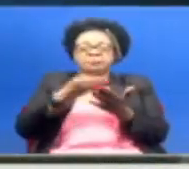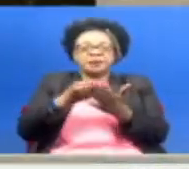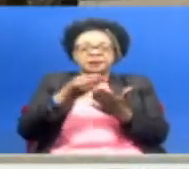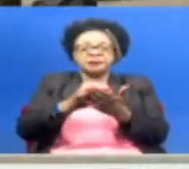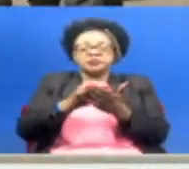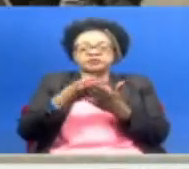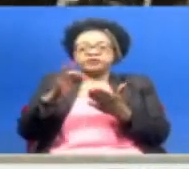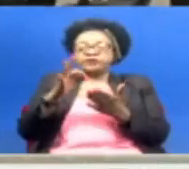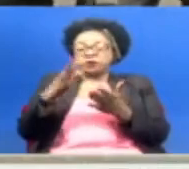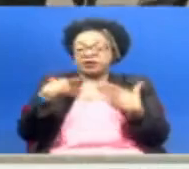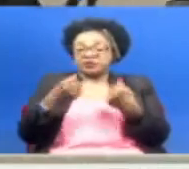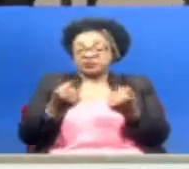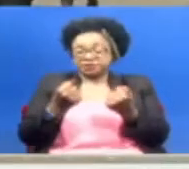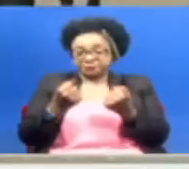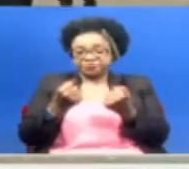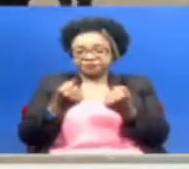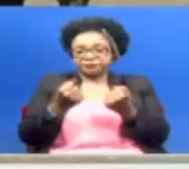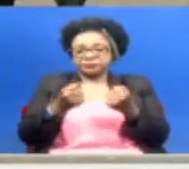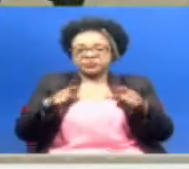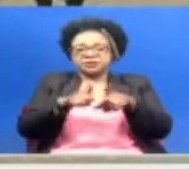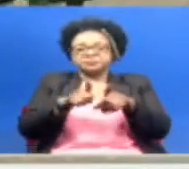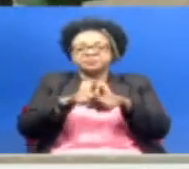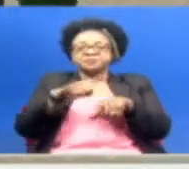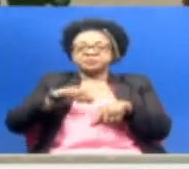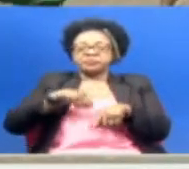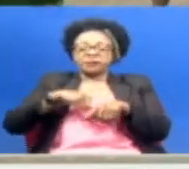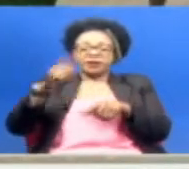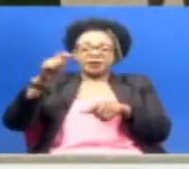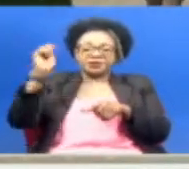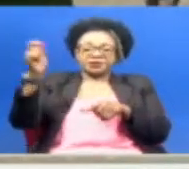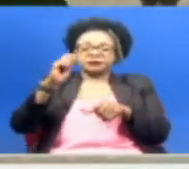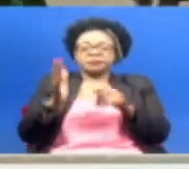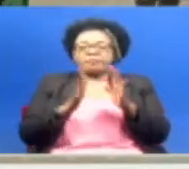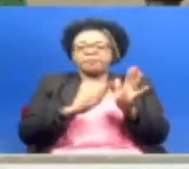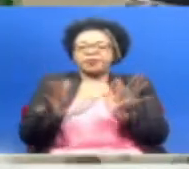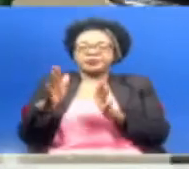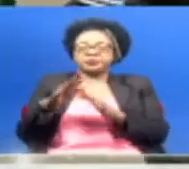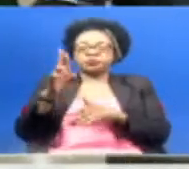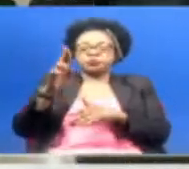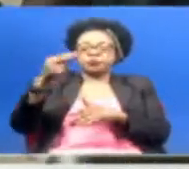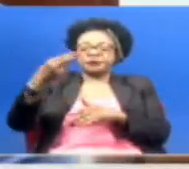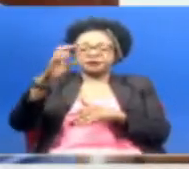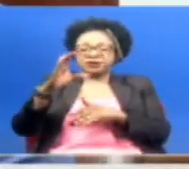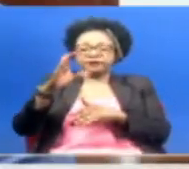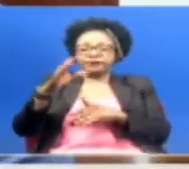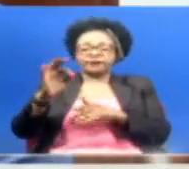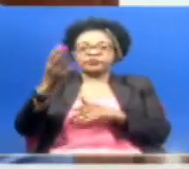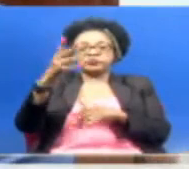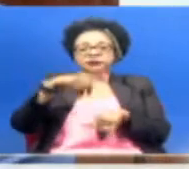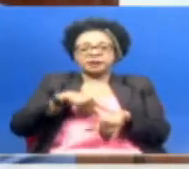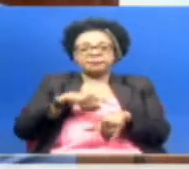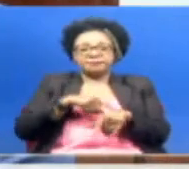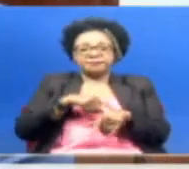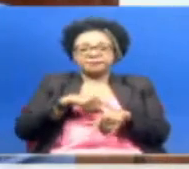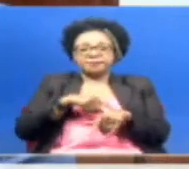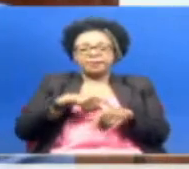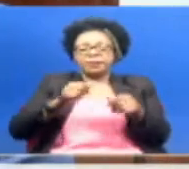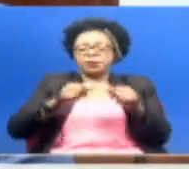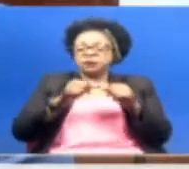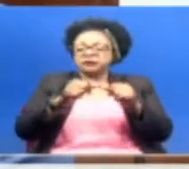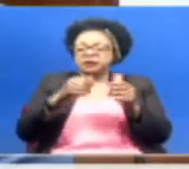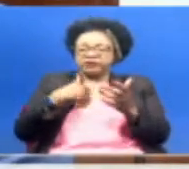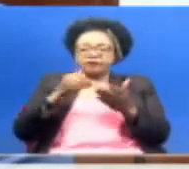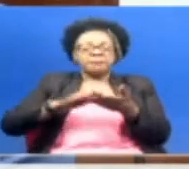matibabu. Haswa, wakati Kenya inajiandaa kuzindua mradi wa UHC kwa mara ya 4. We still have many